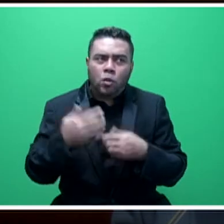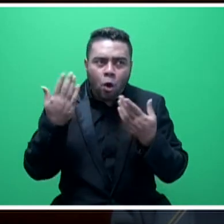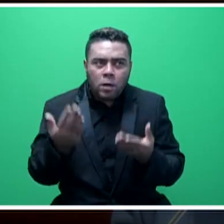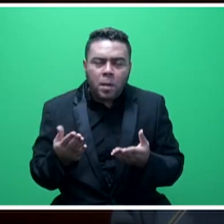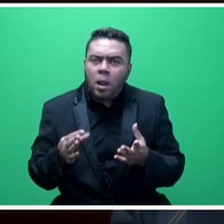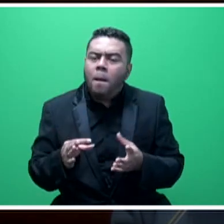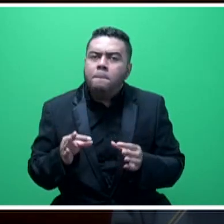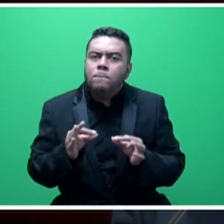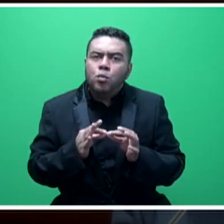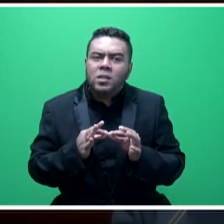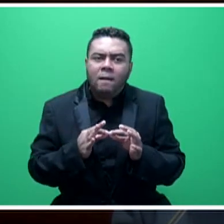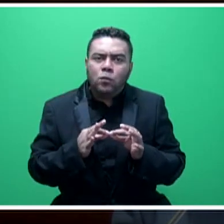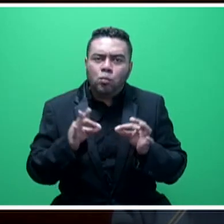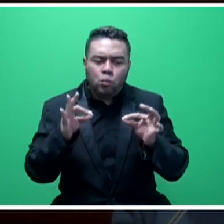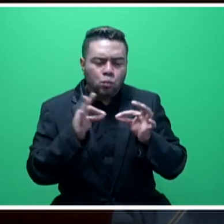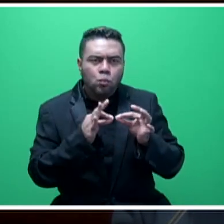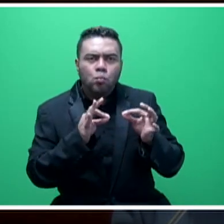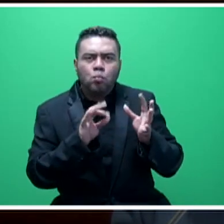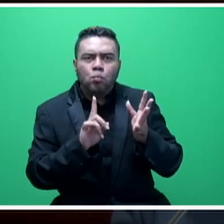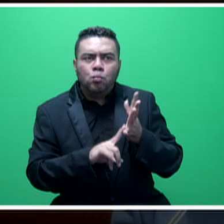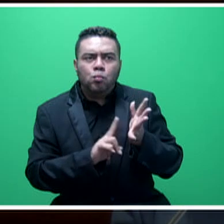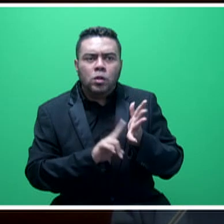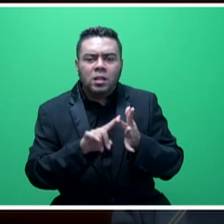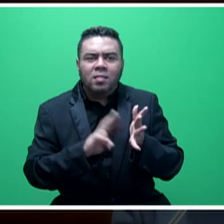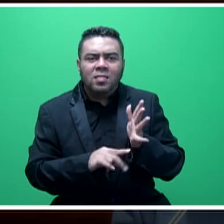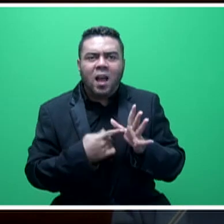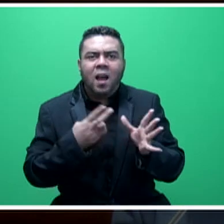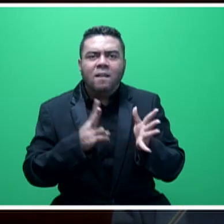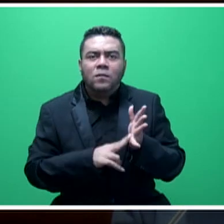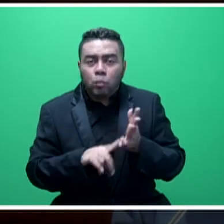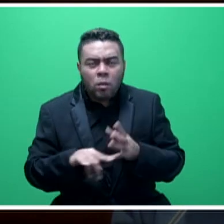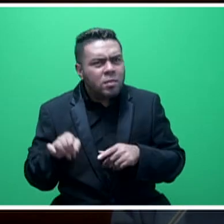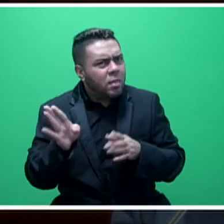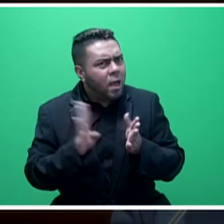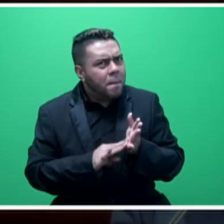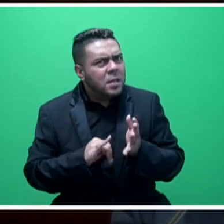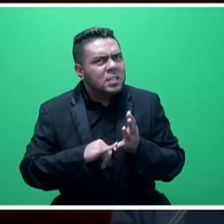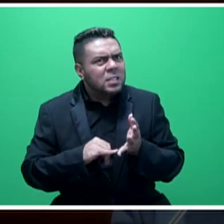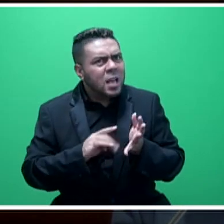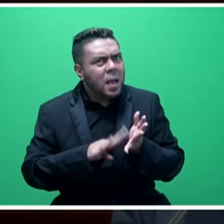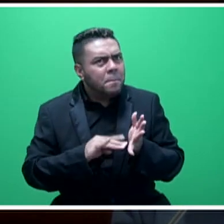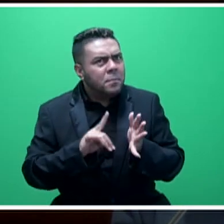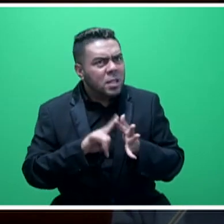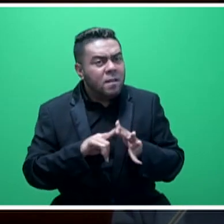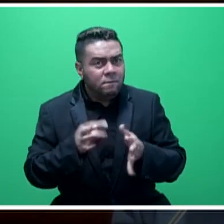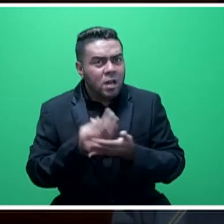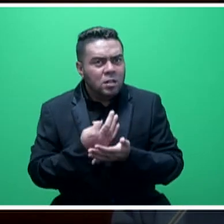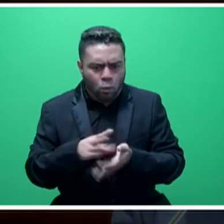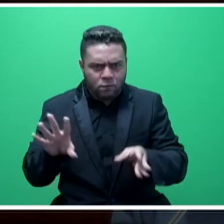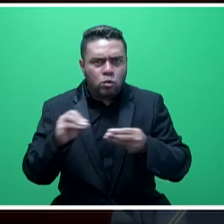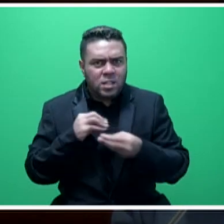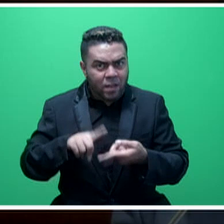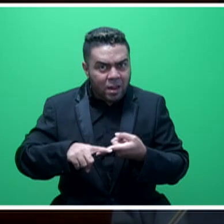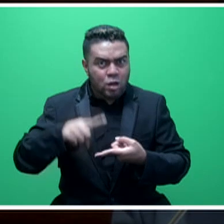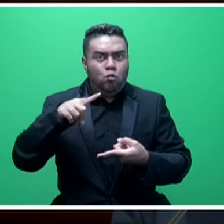unfortunately he's not here, Mr. Speaker, that the NDP funding that he mentioned this morning under the MSME Fiji has actually received an